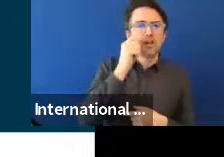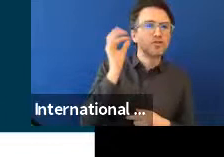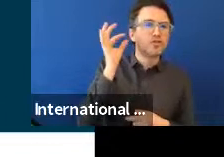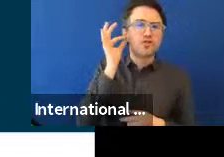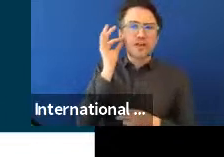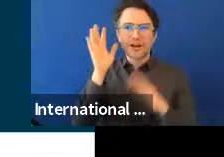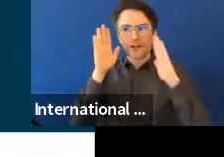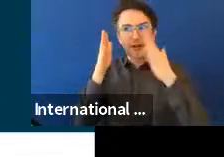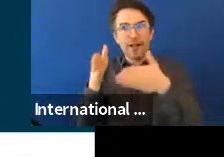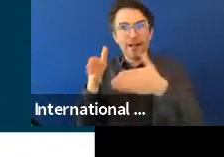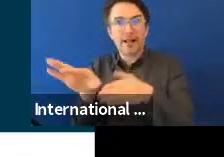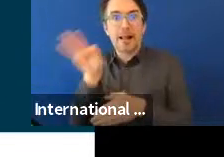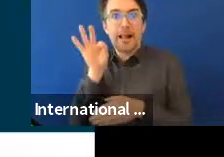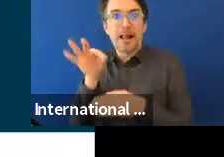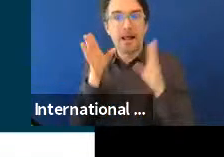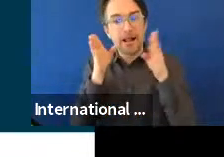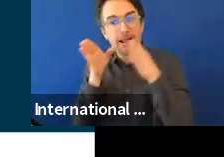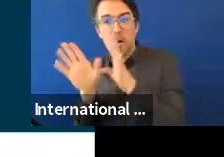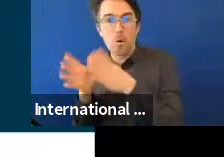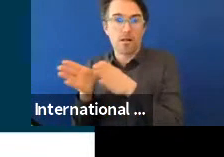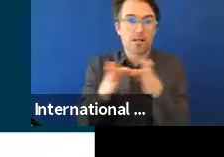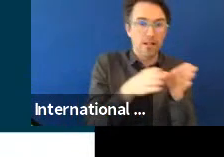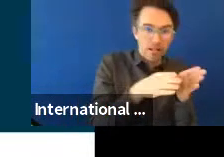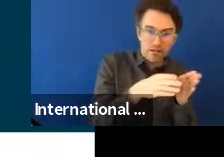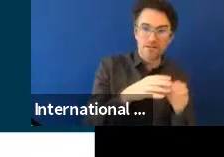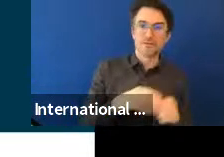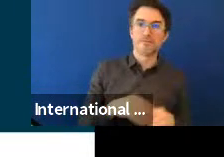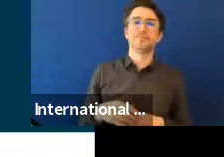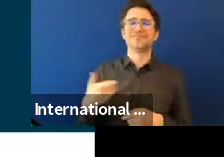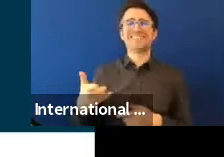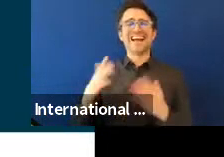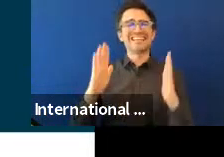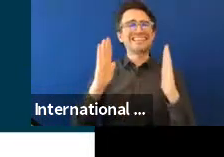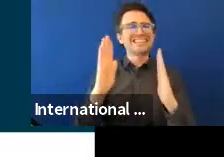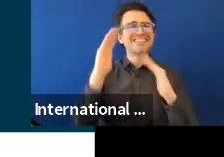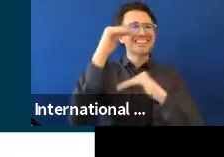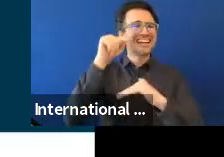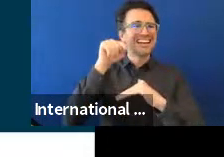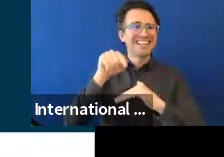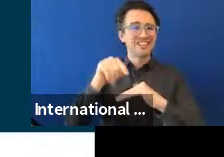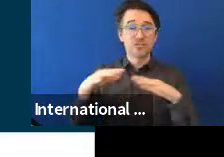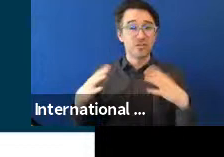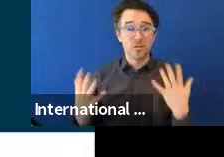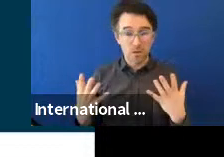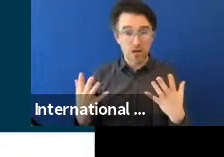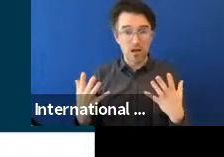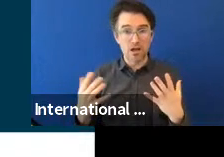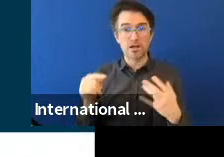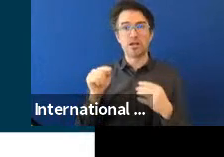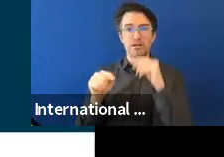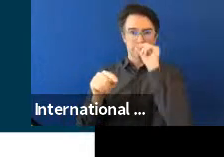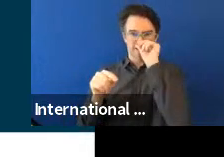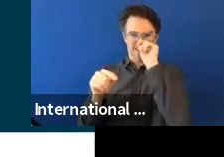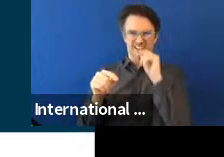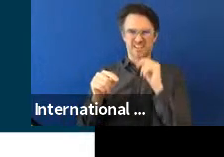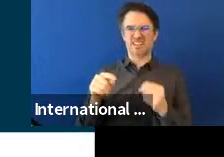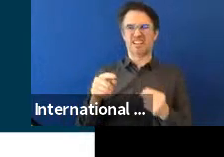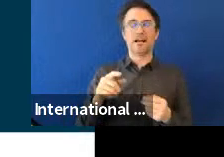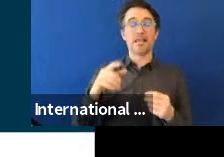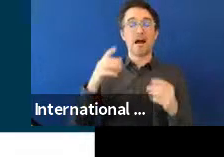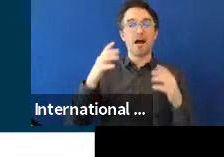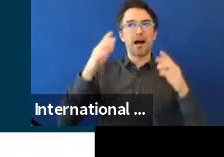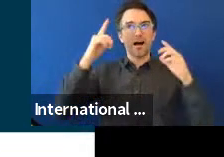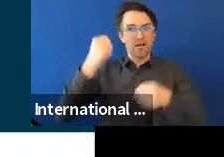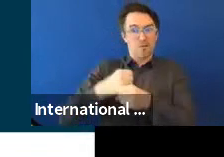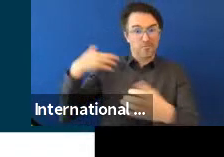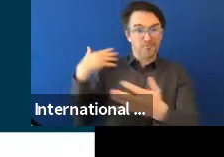elimination of unborn female fetuses or babies on grounds of sound preference.